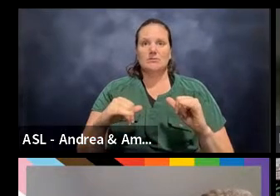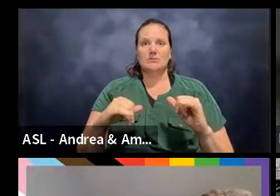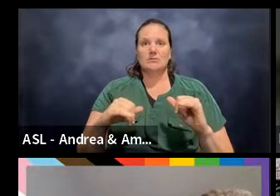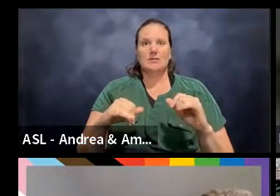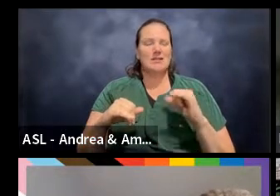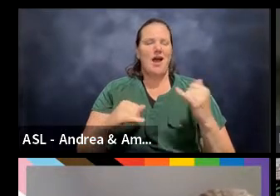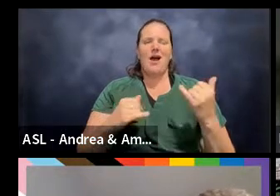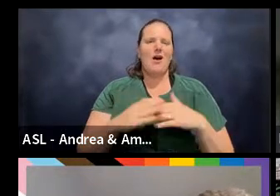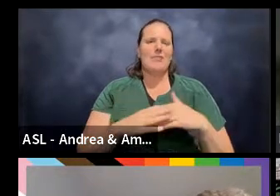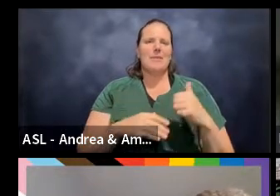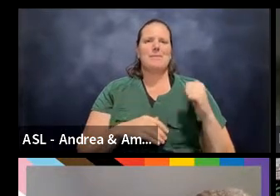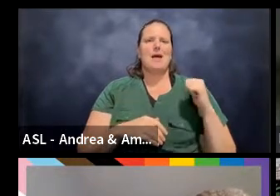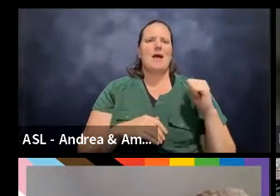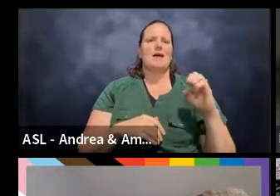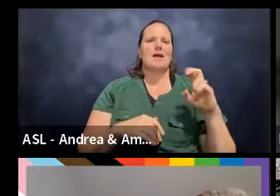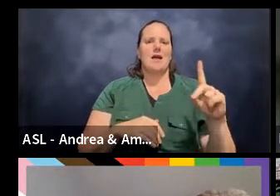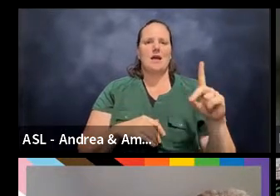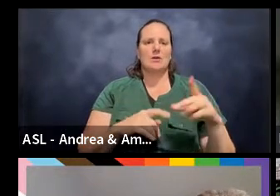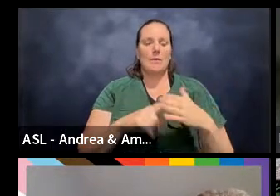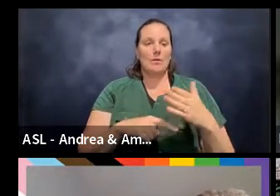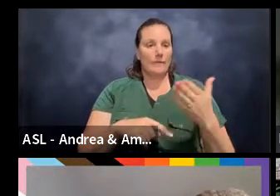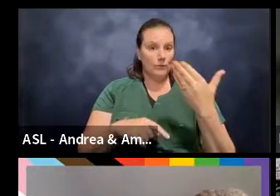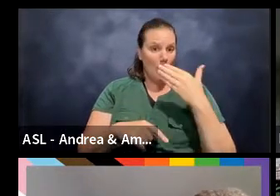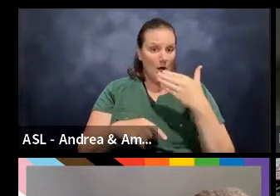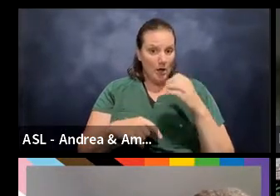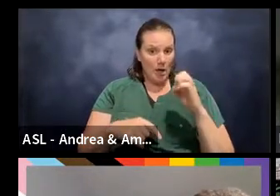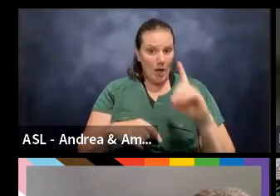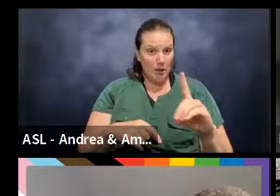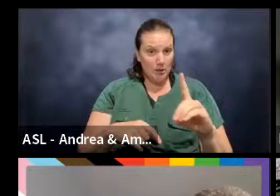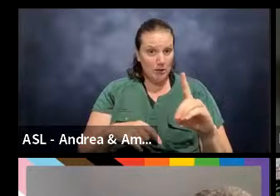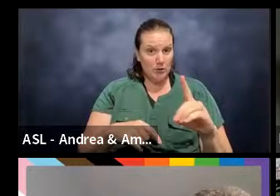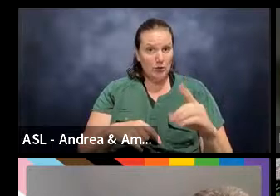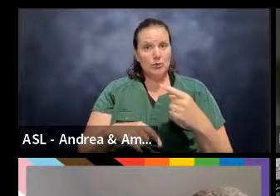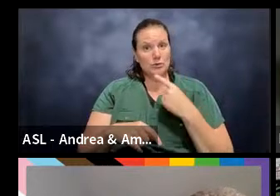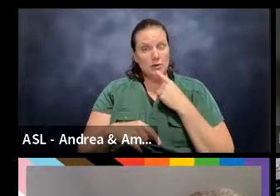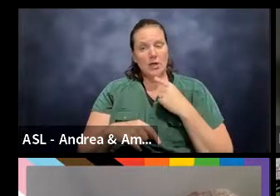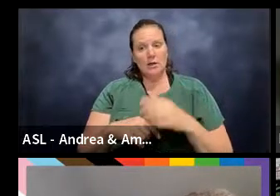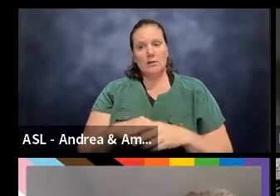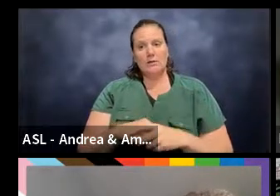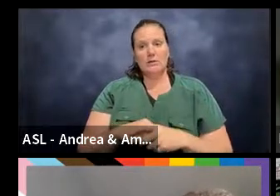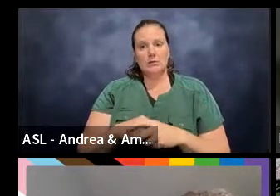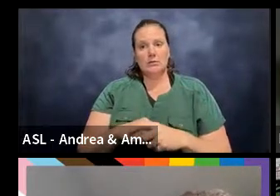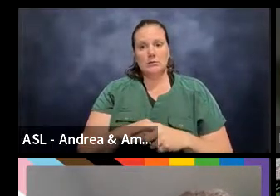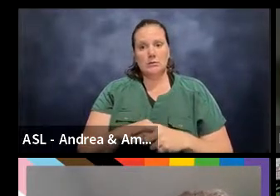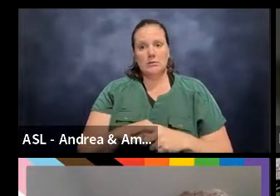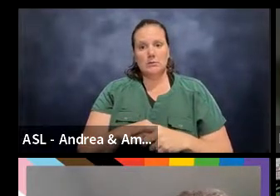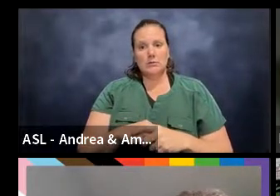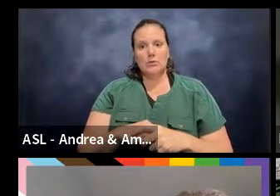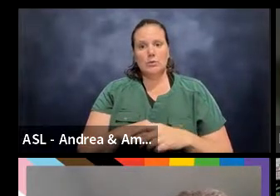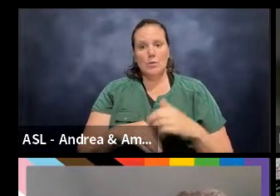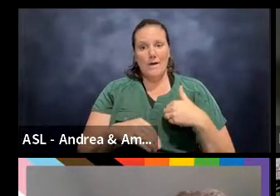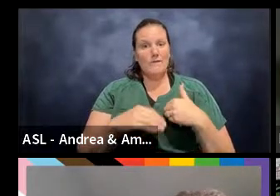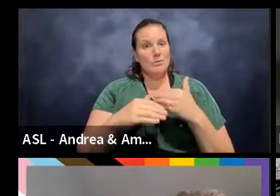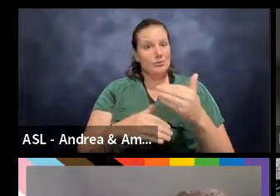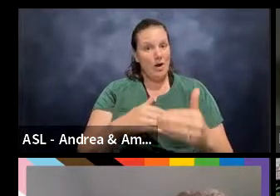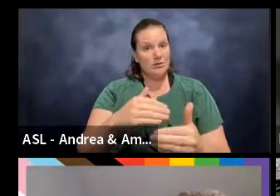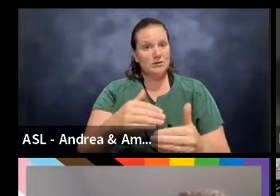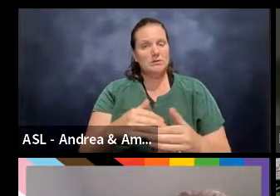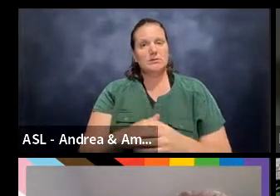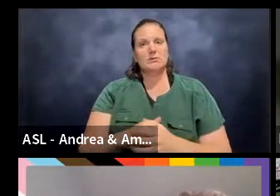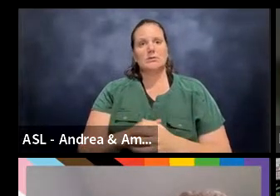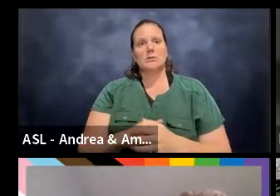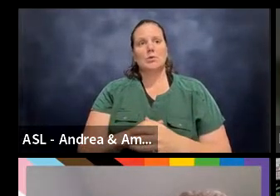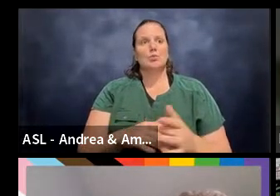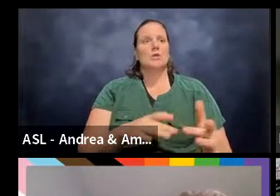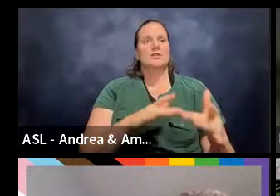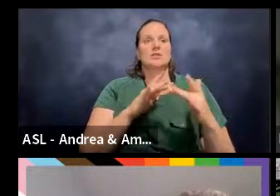on the back end, but what was done on the front end, to say, have we had a process that has reached